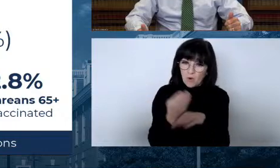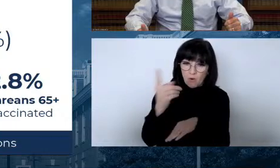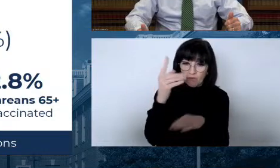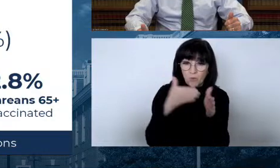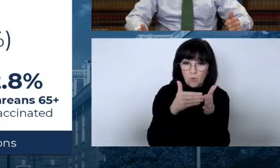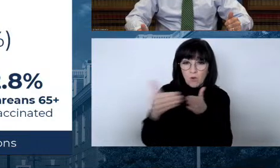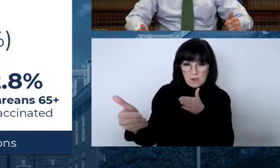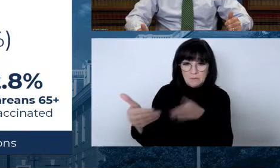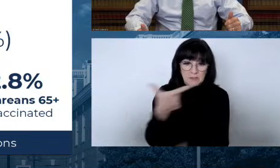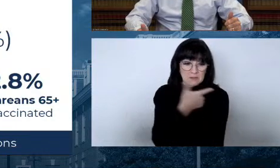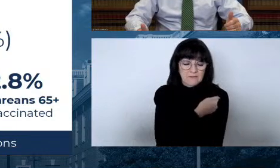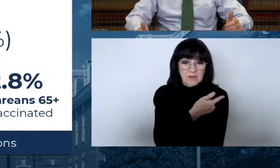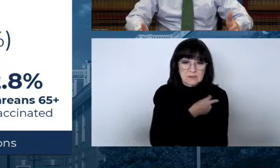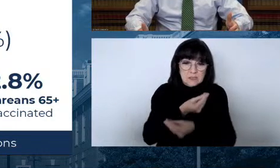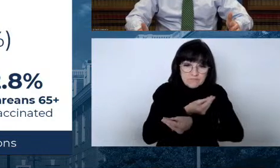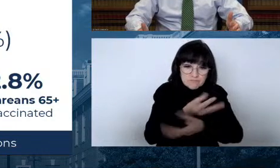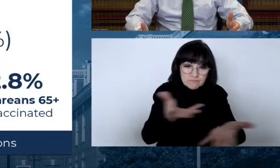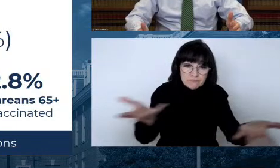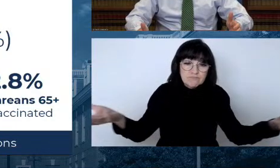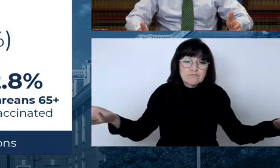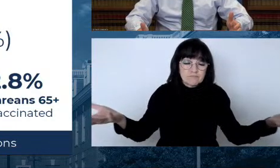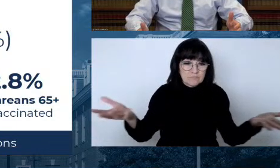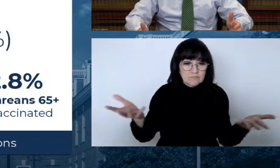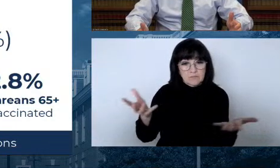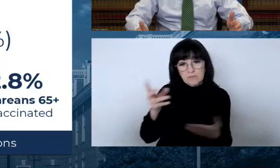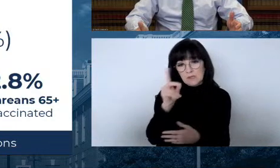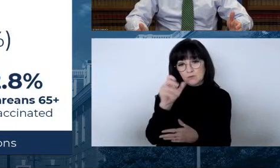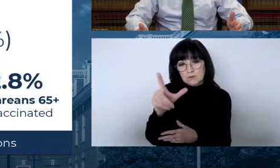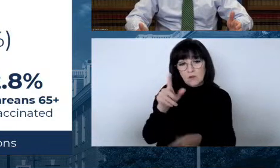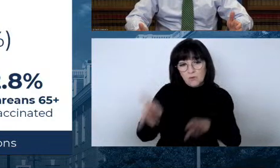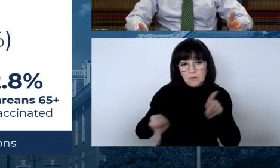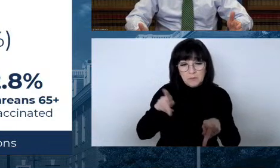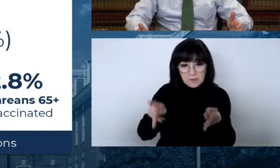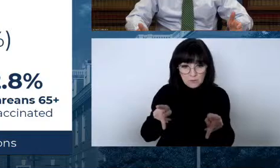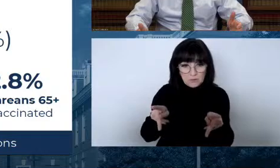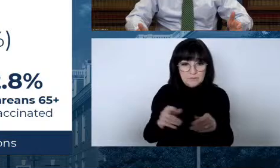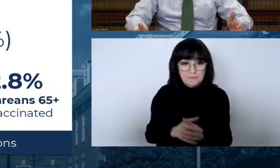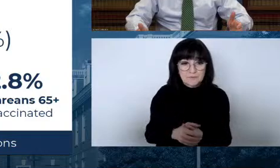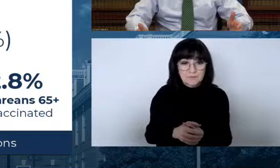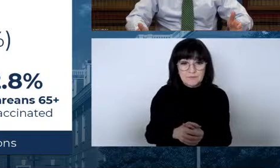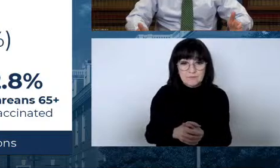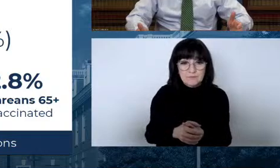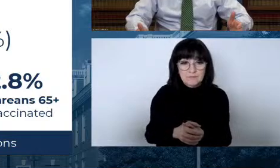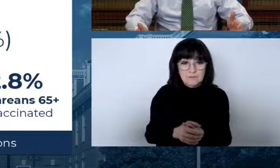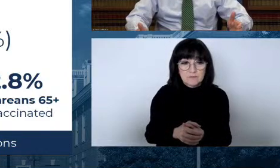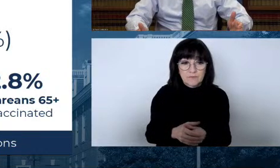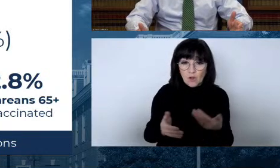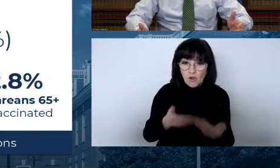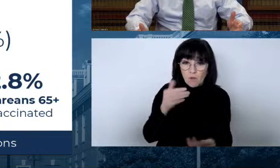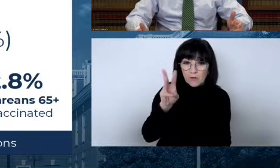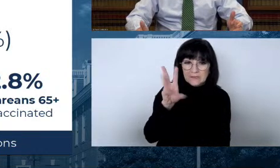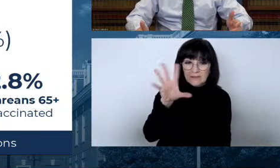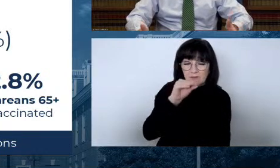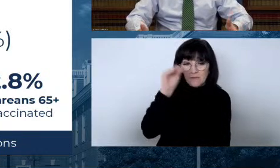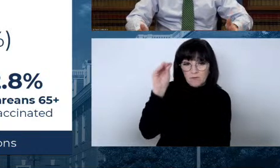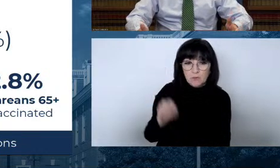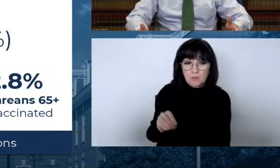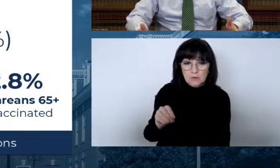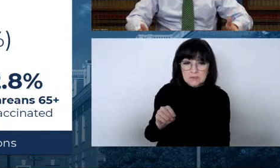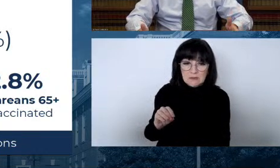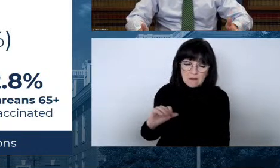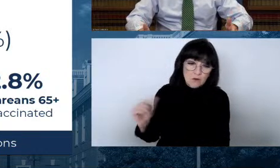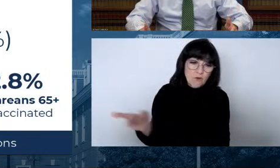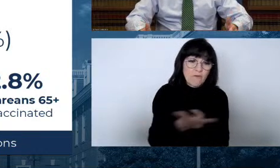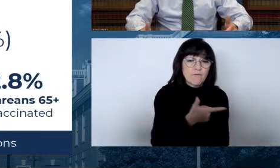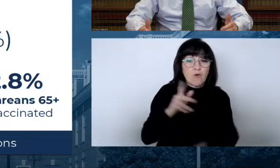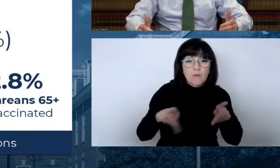Delawareans. About almost 65% of Delawareans, 624,000, are fully